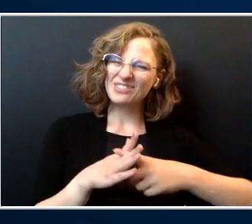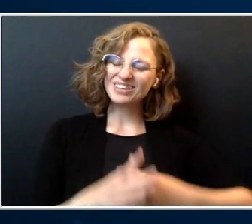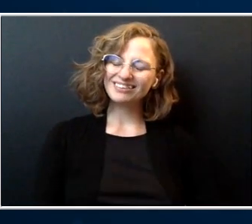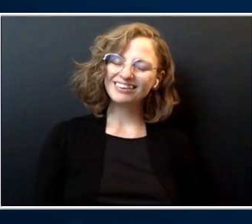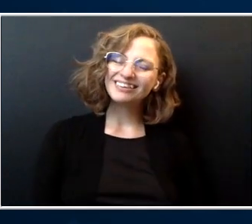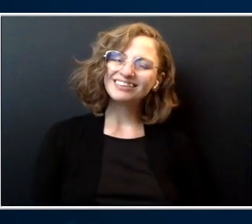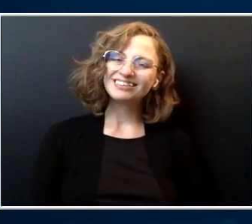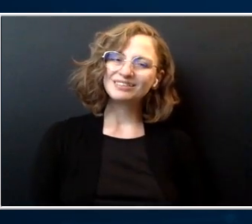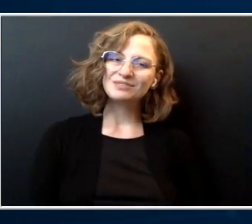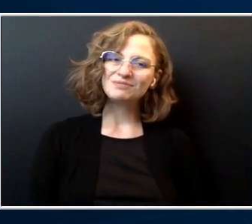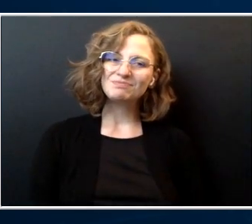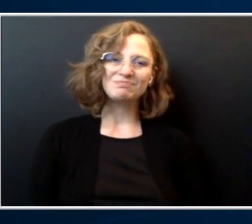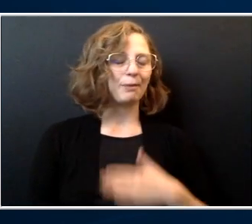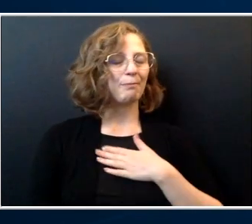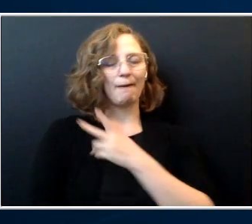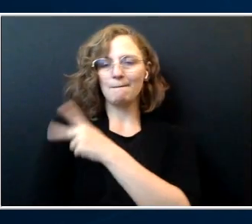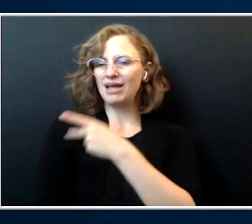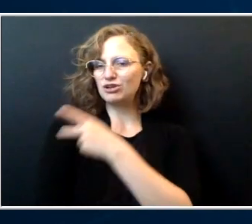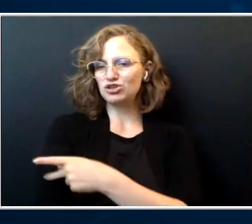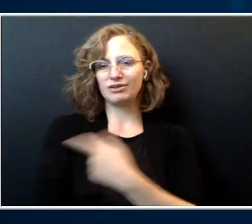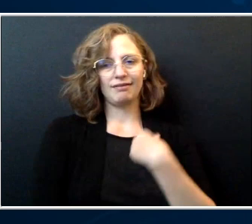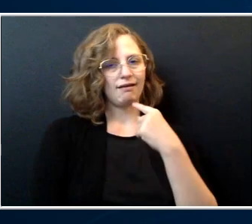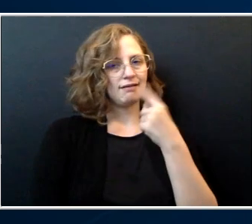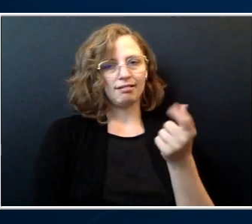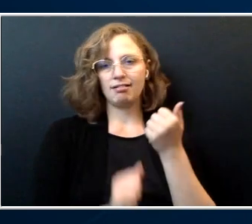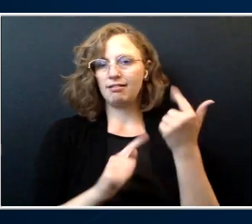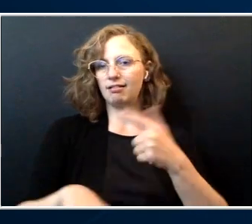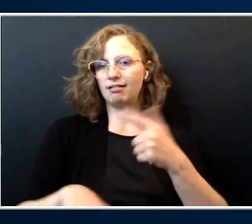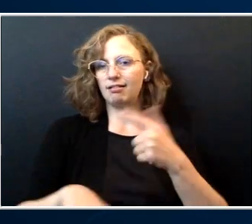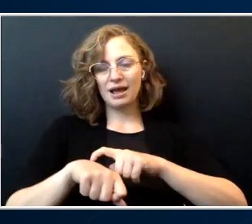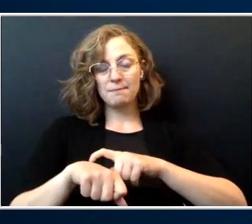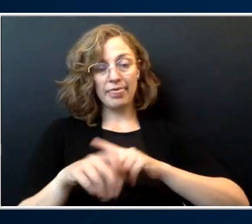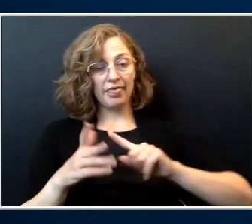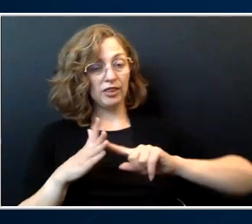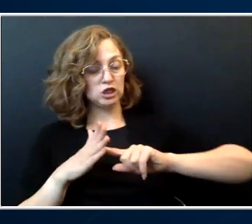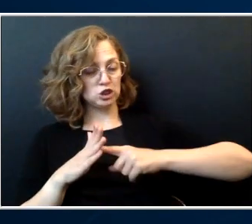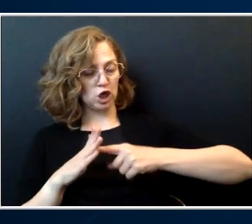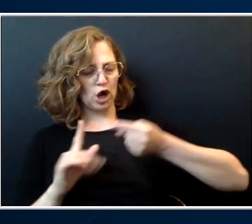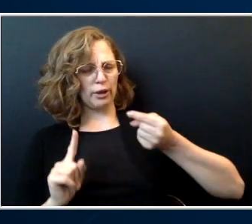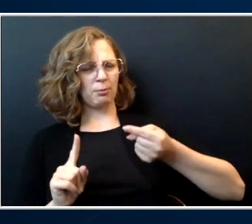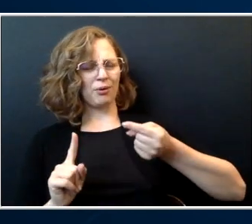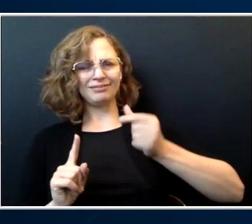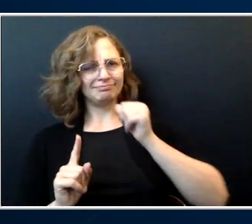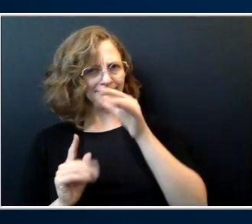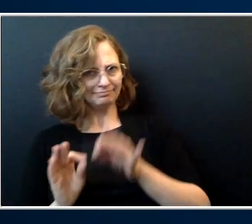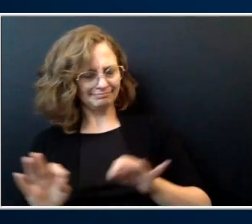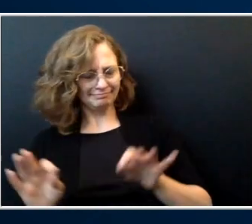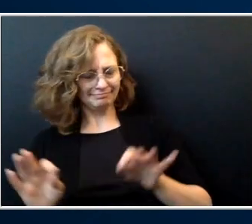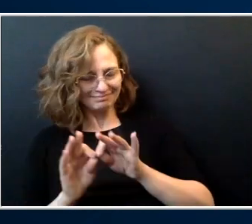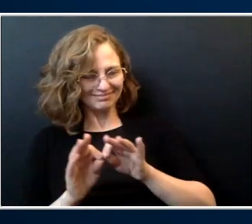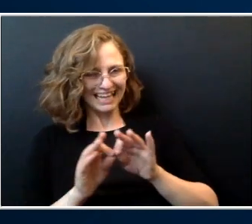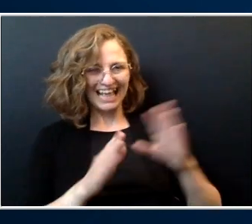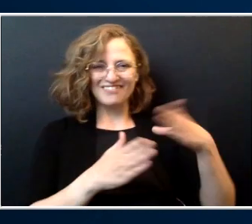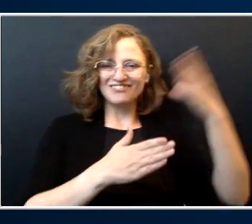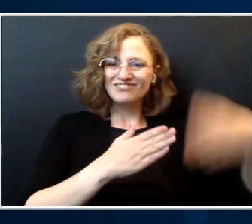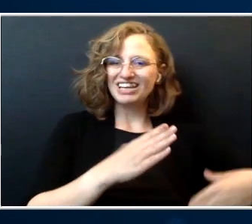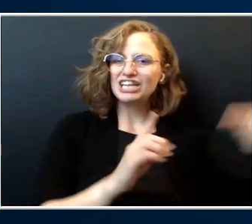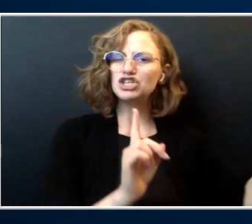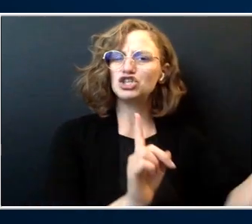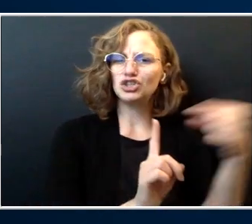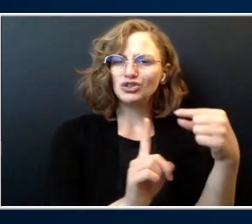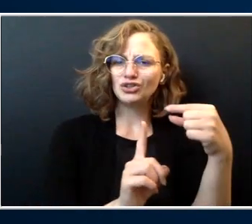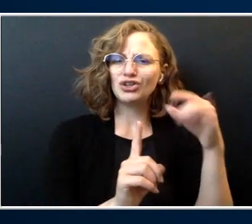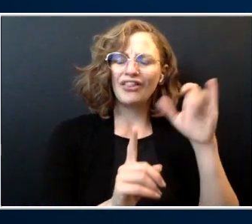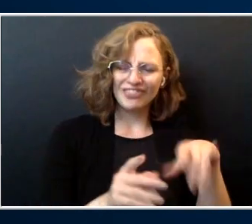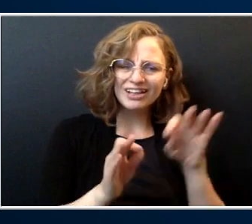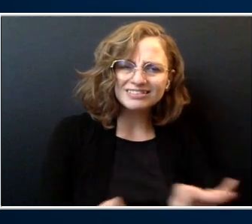this all the time. It's not about where you start. It's about where you finish. And give yourself permission to fail. Give yourself